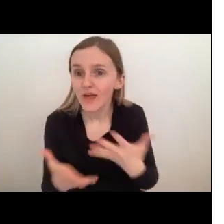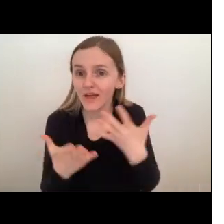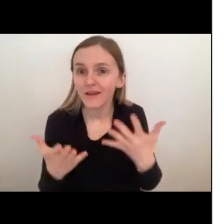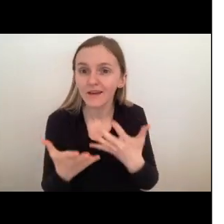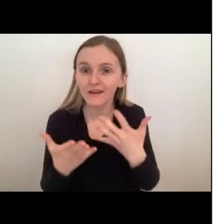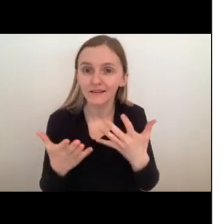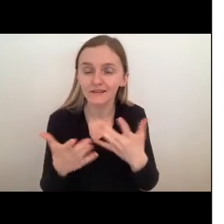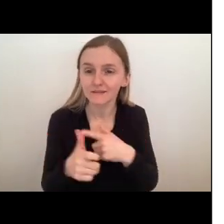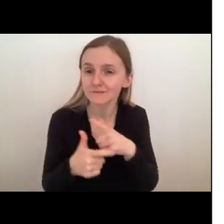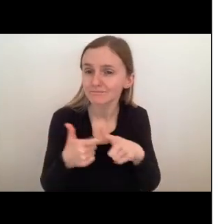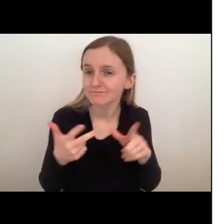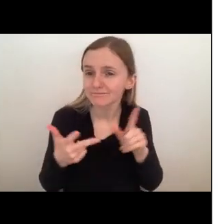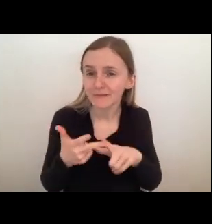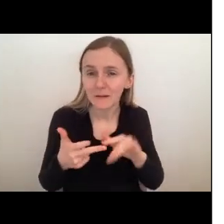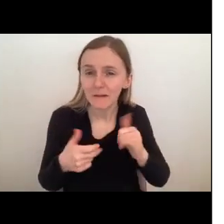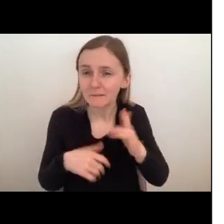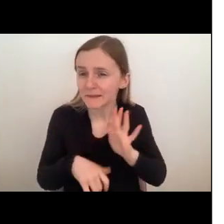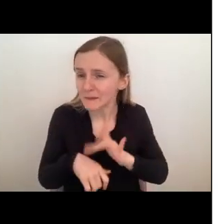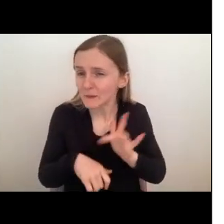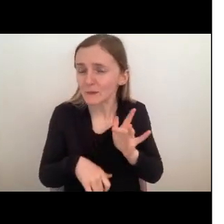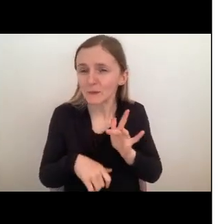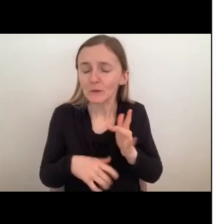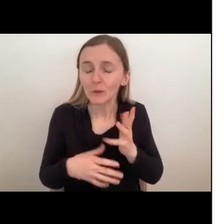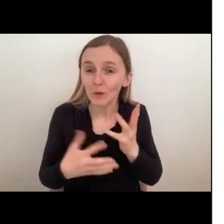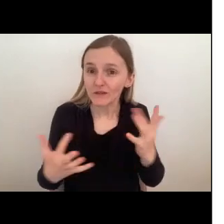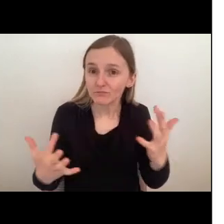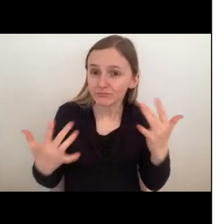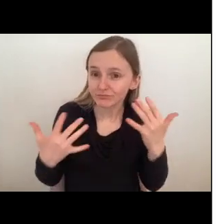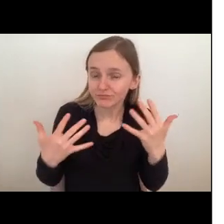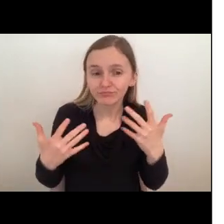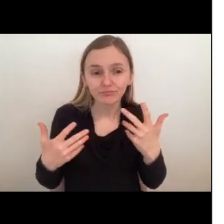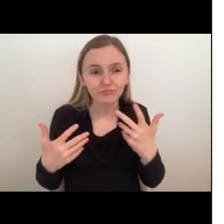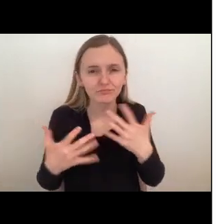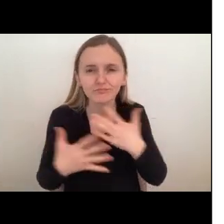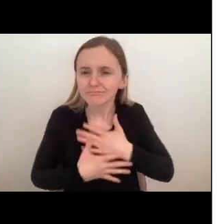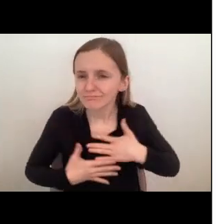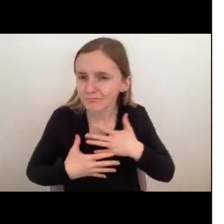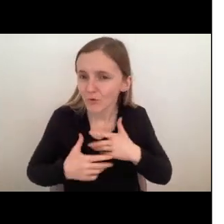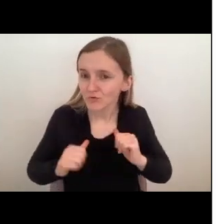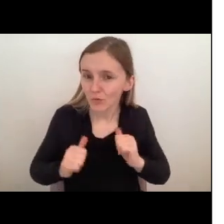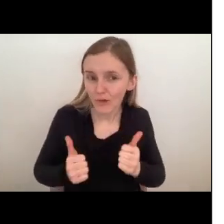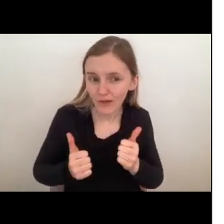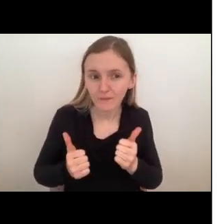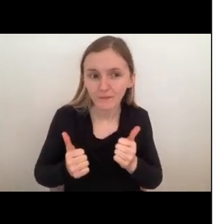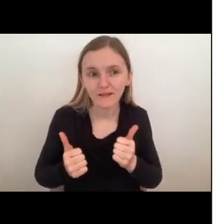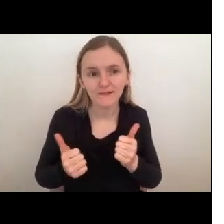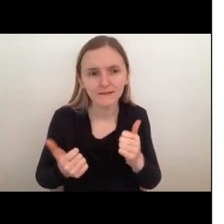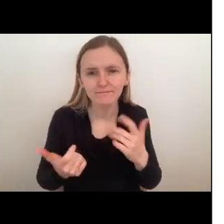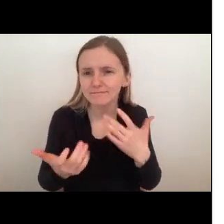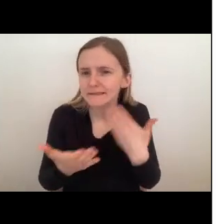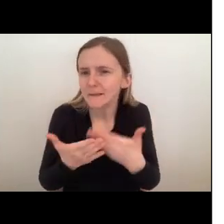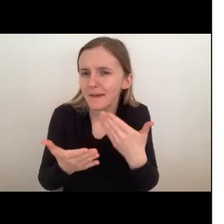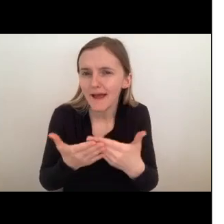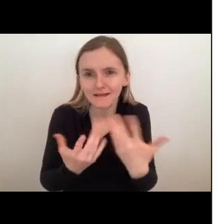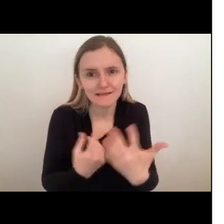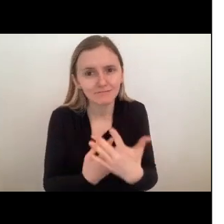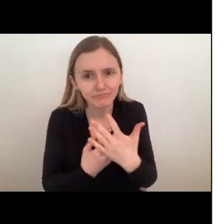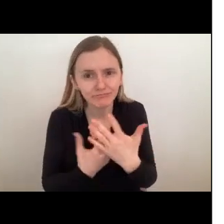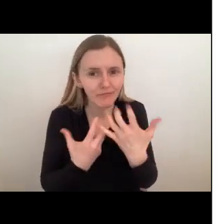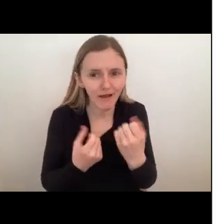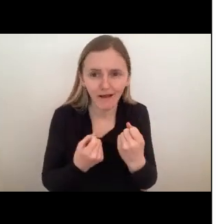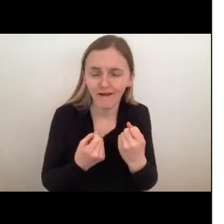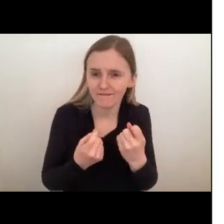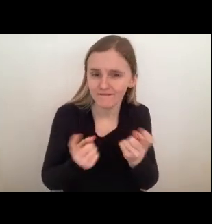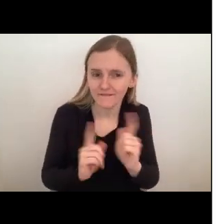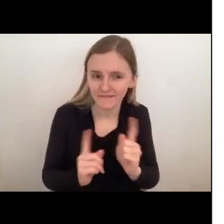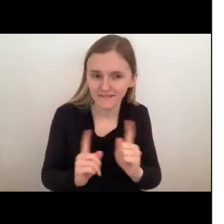any sensory sensitivities, what's their emotional well-being like at that time, what types of demands are being put on them. So